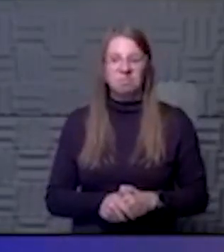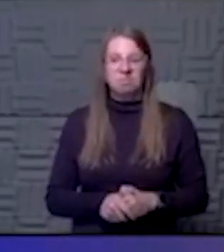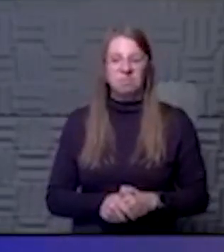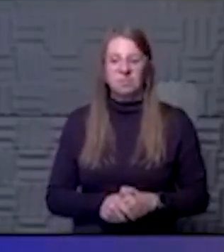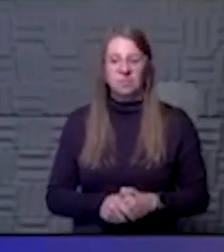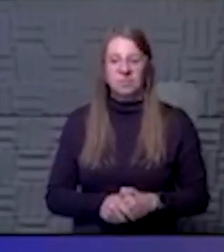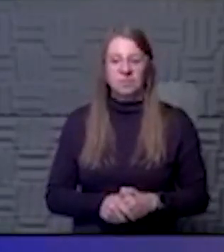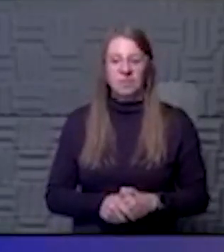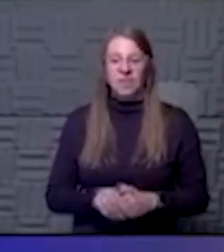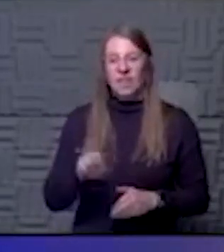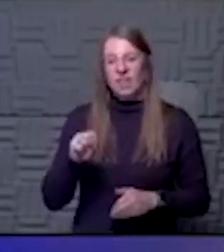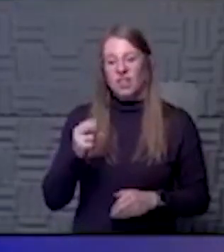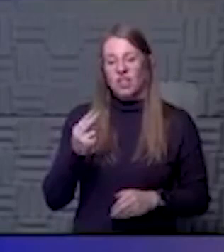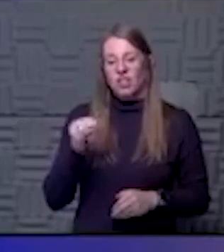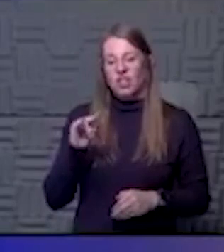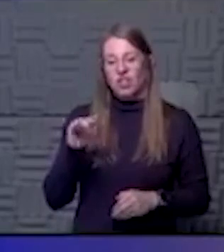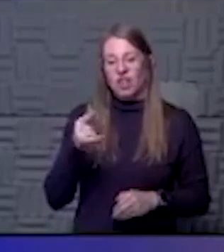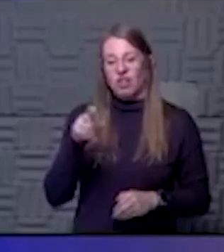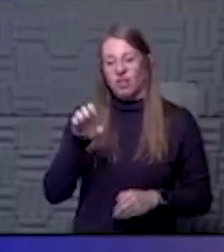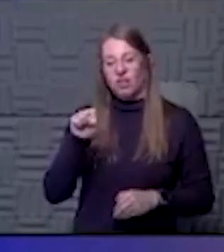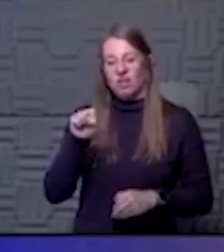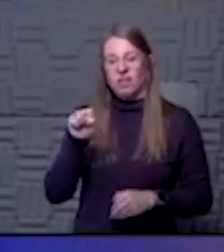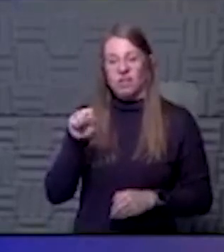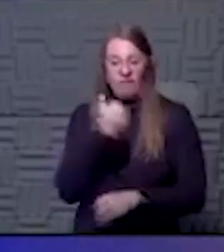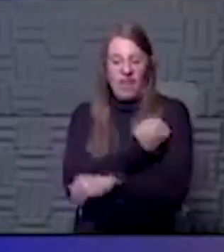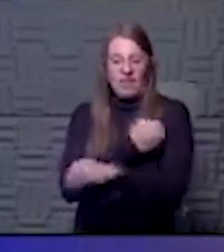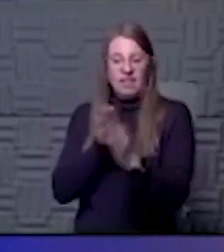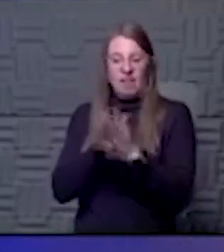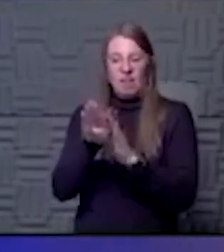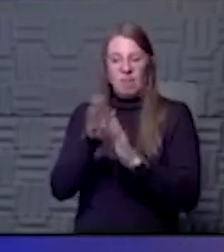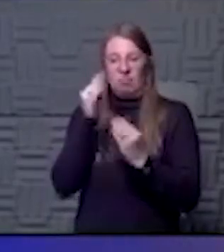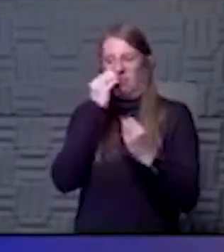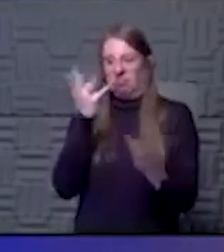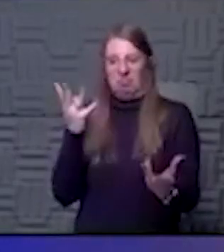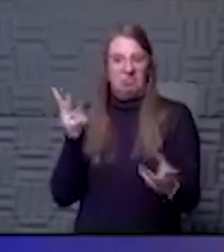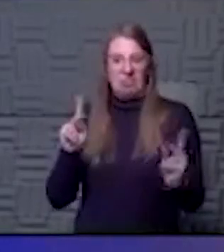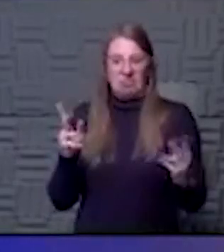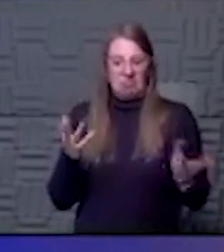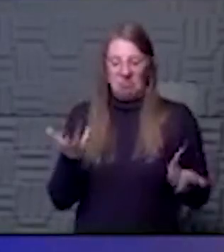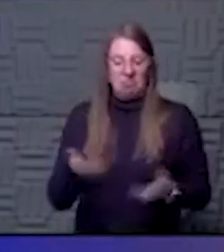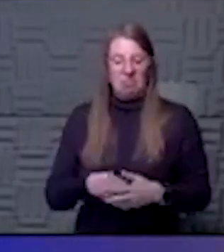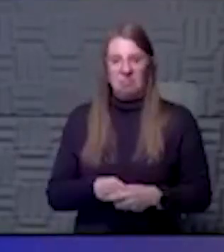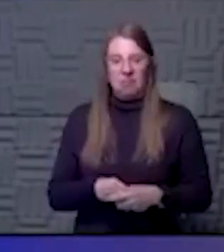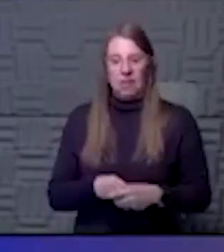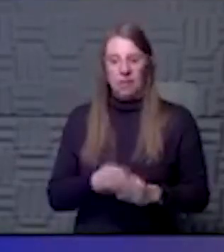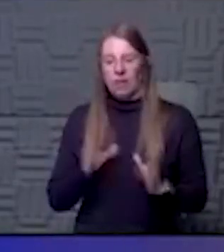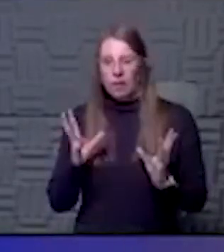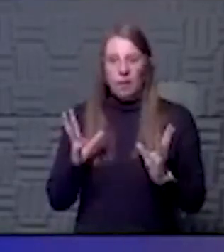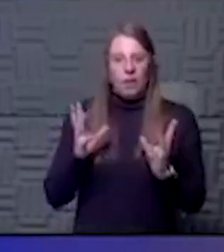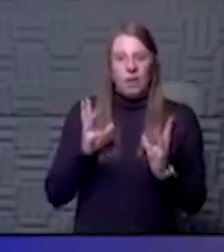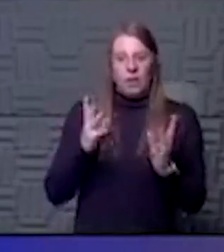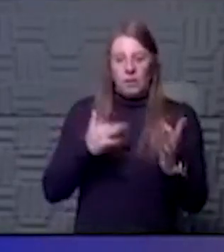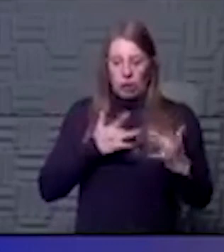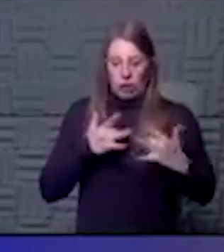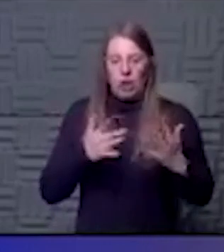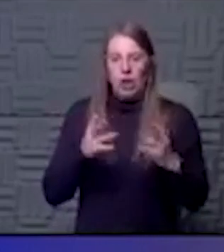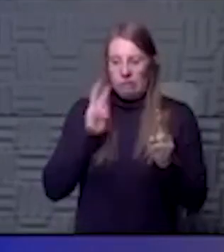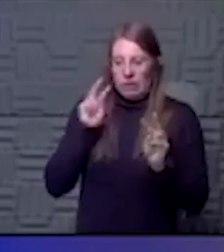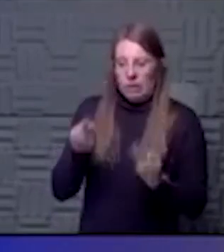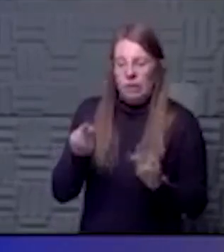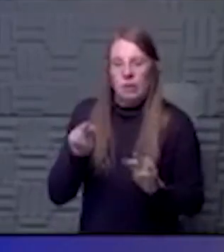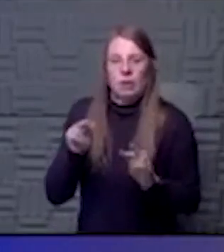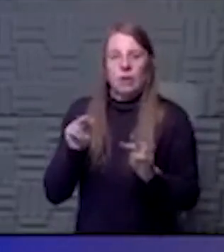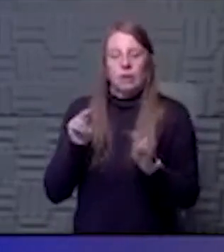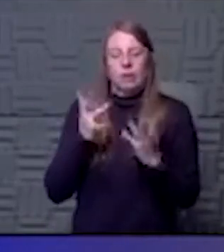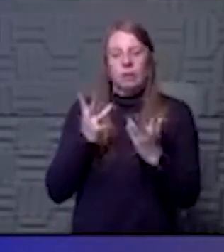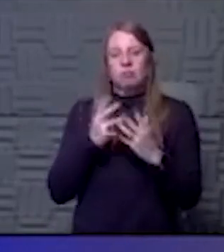about the shingles vaccine that was being developed. There wasn't all the hype and the constant monitoring of what